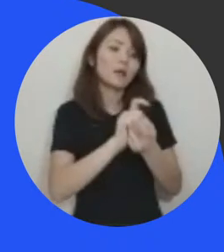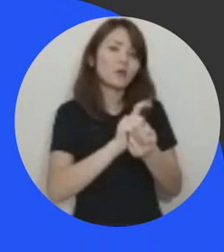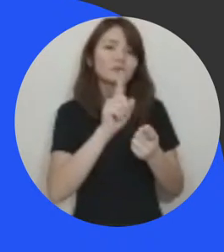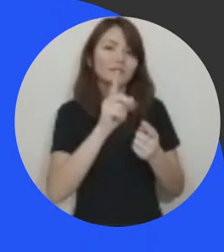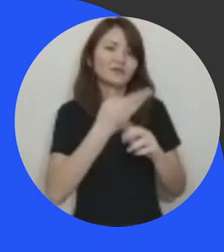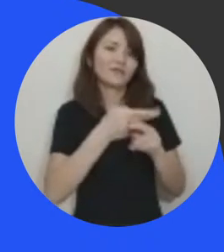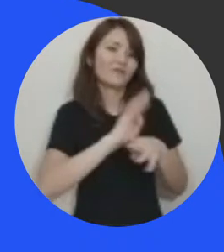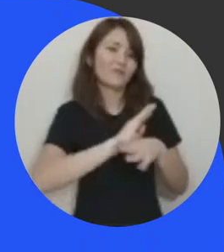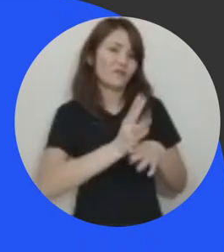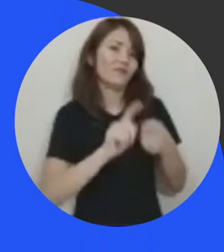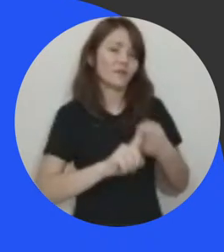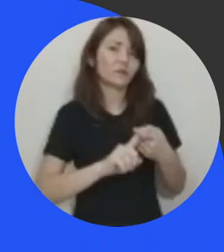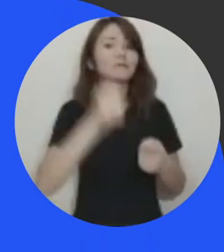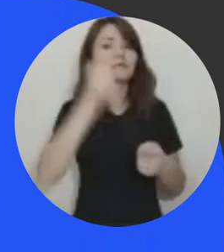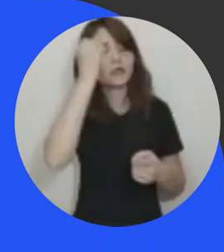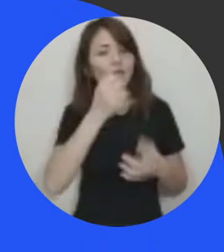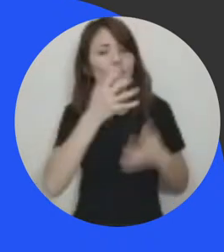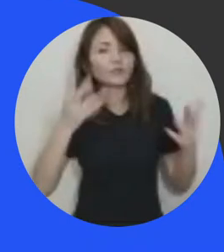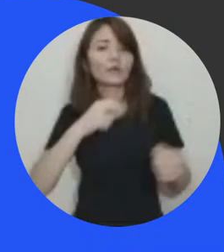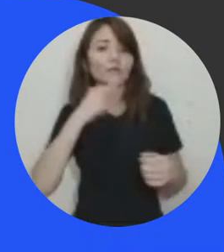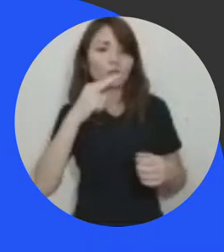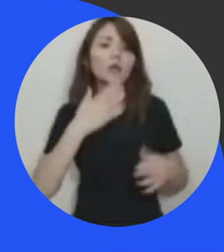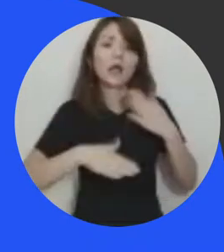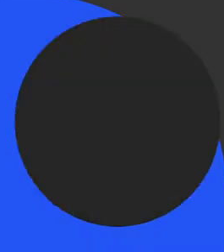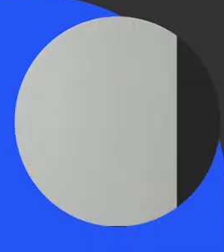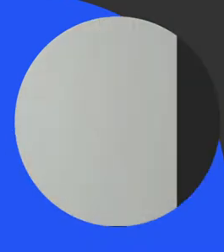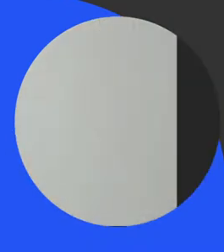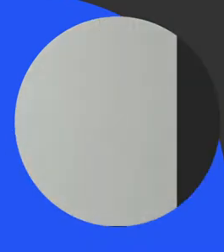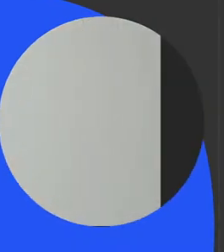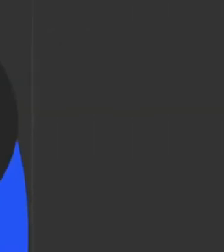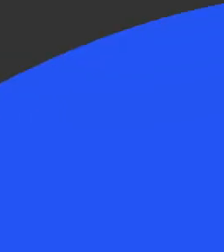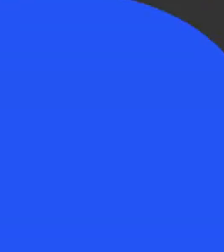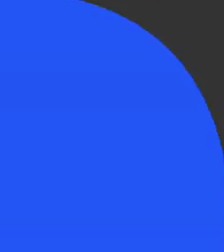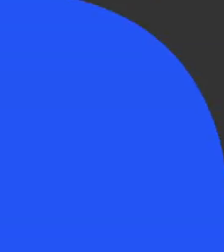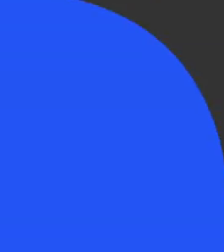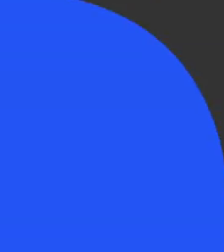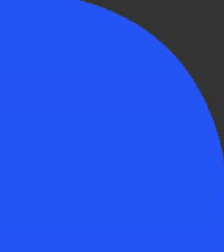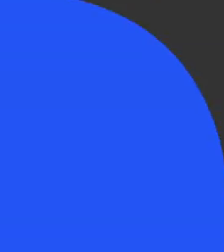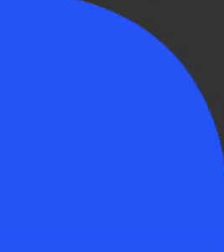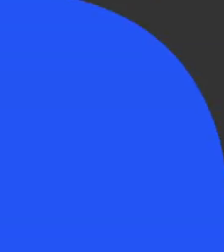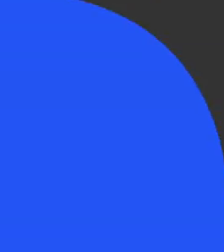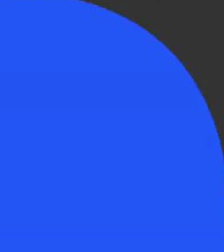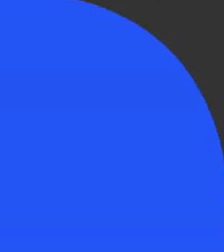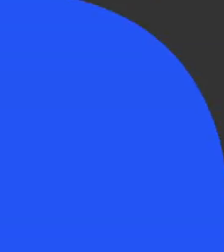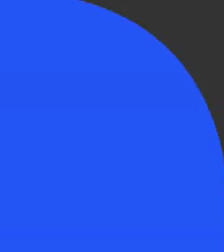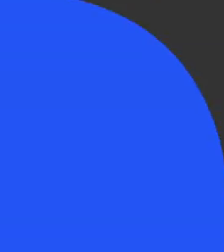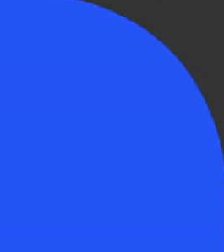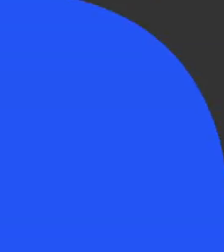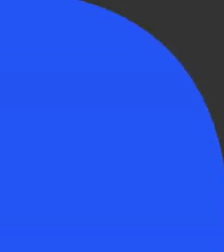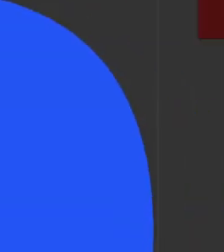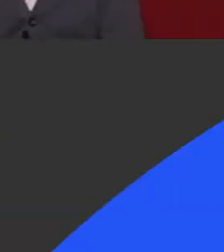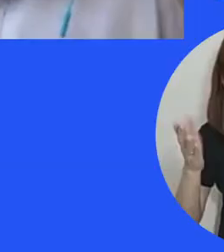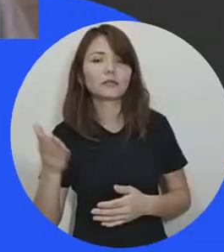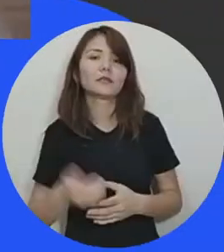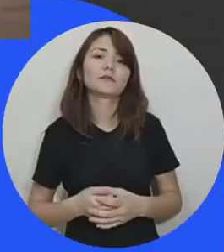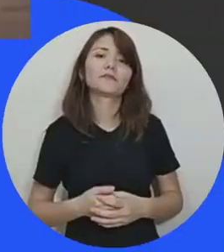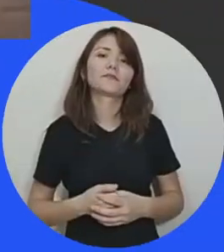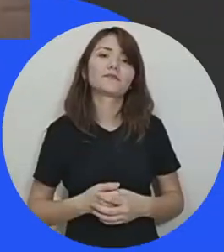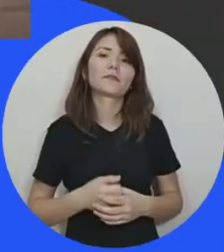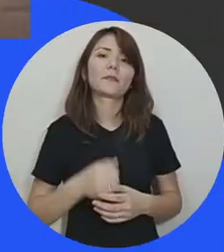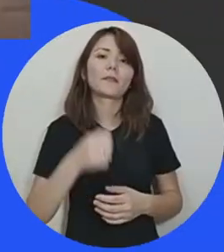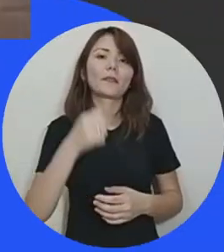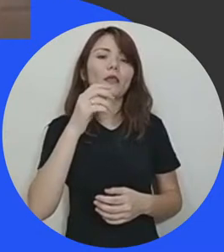some questions. Thank you, Thomas. I think what this year has shown